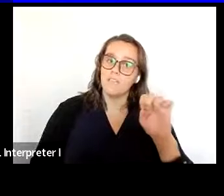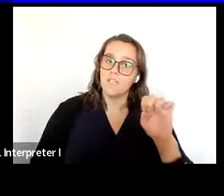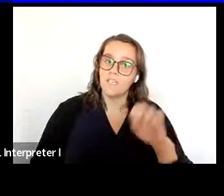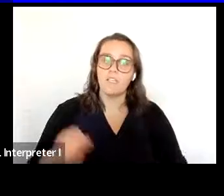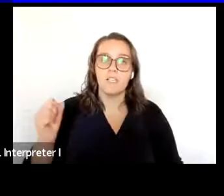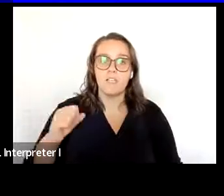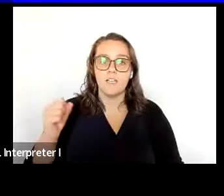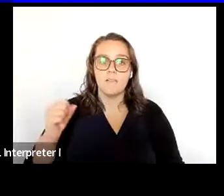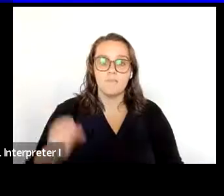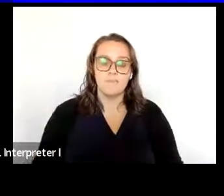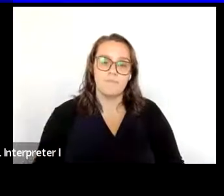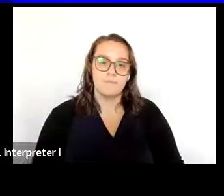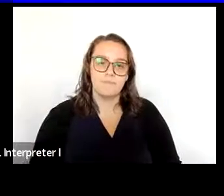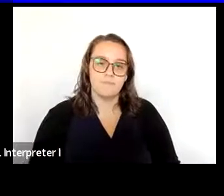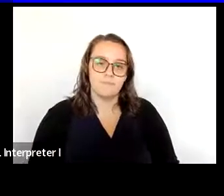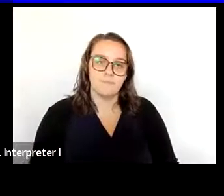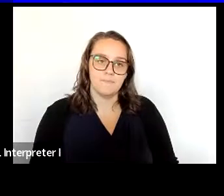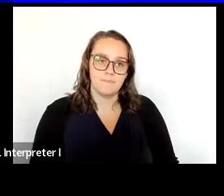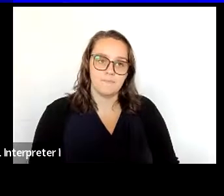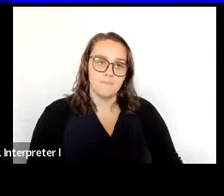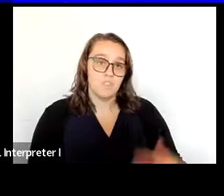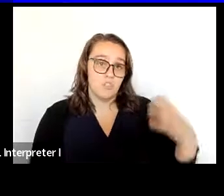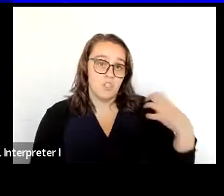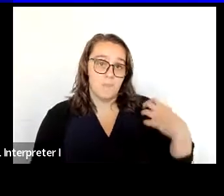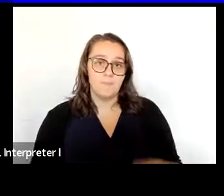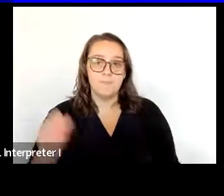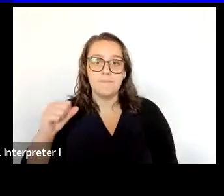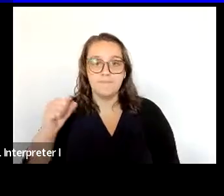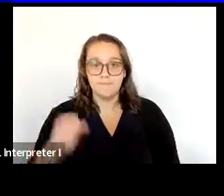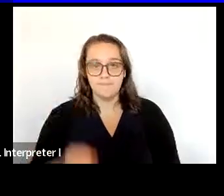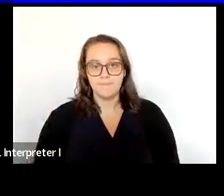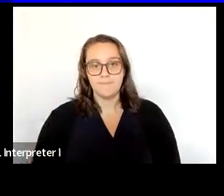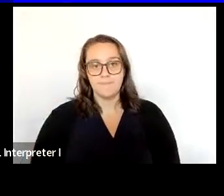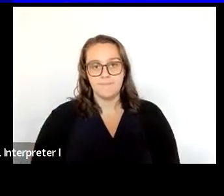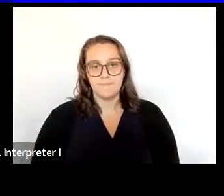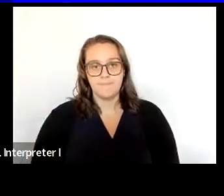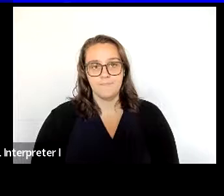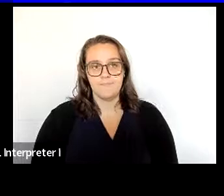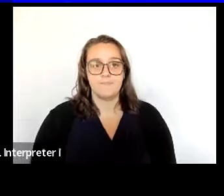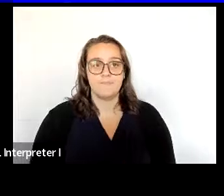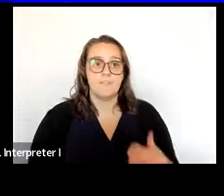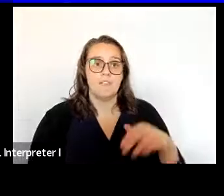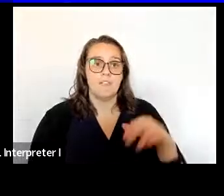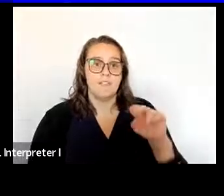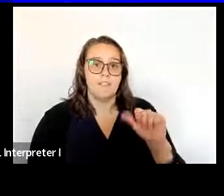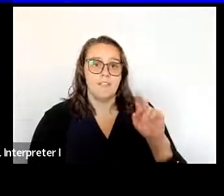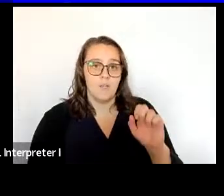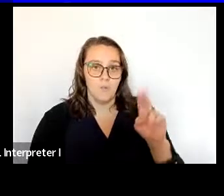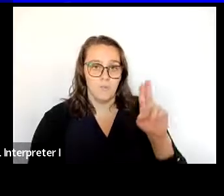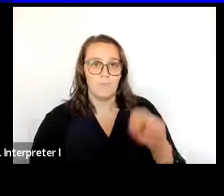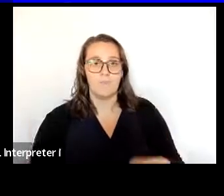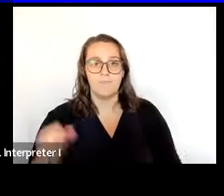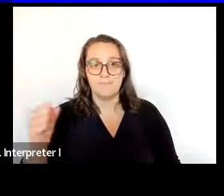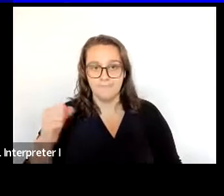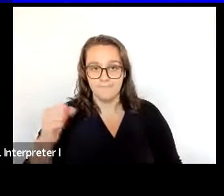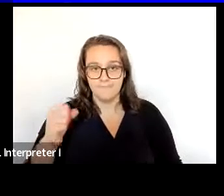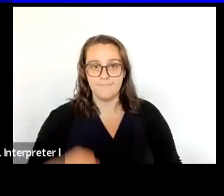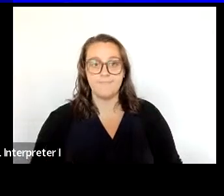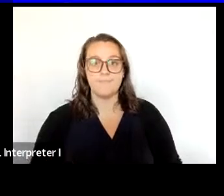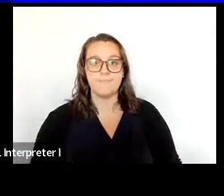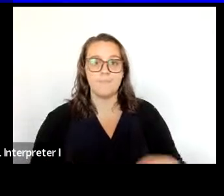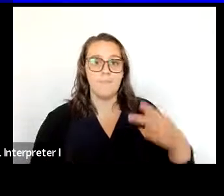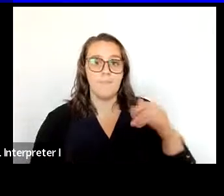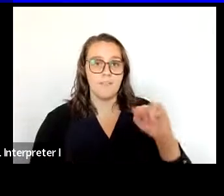Yes. Councilmember McDuffie votes yes. Chairman Mendelson. Yes. Chairman Mendelson votes yes. Councilmember Nadeau. Yes. Councilmember Nadeau votes yes. Councilmember